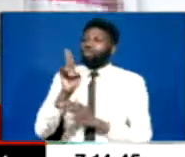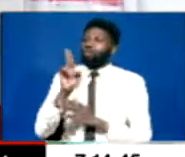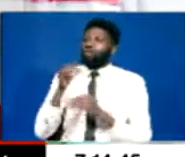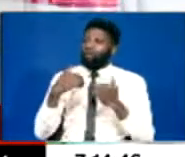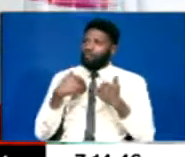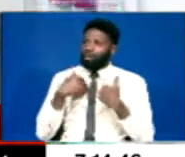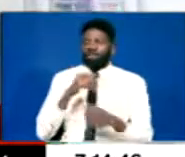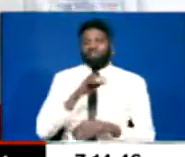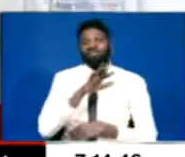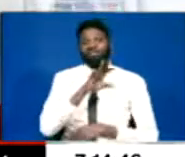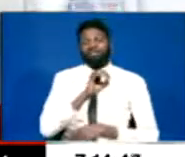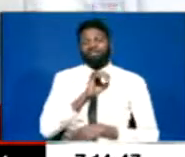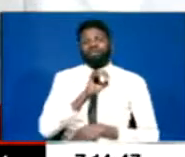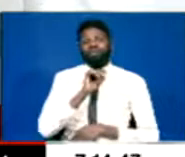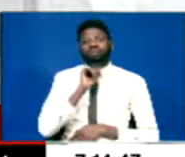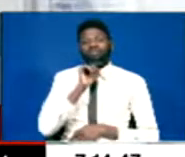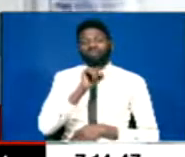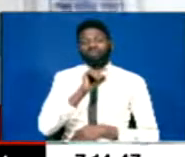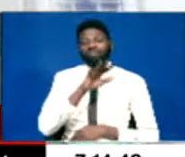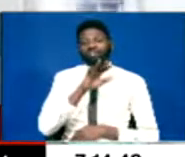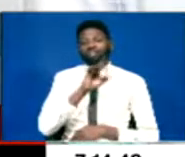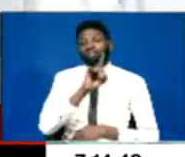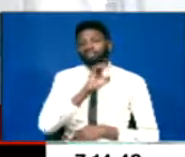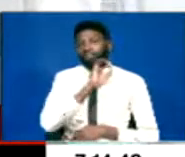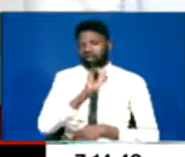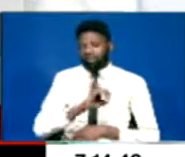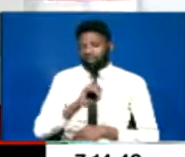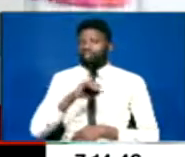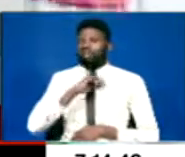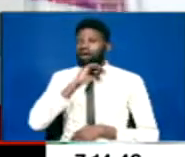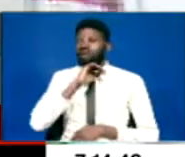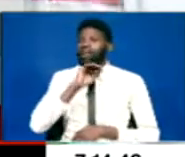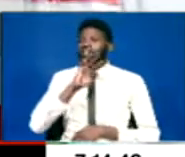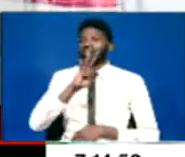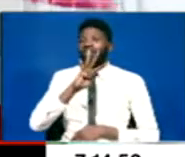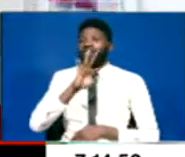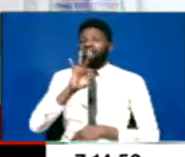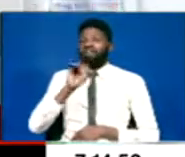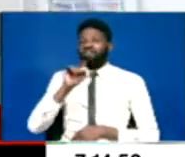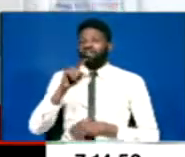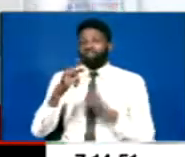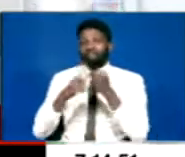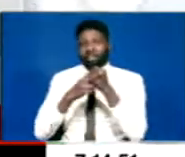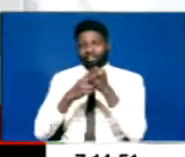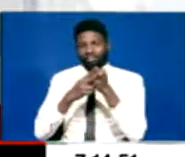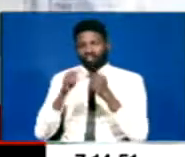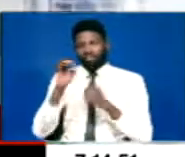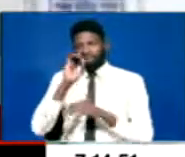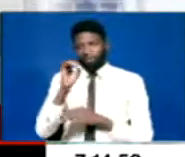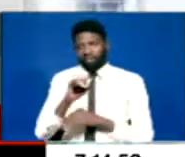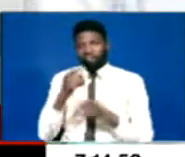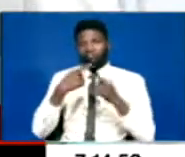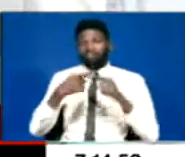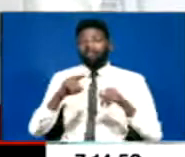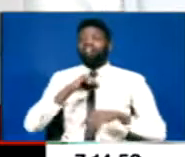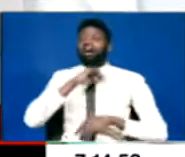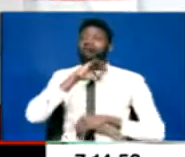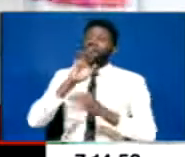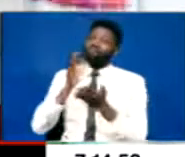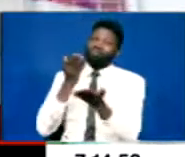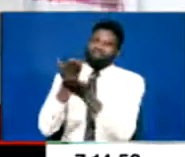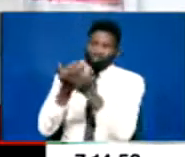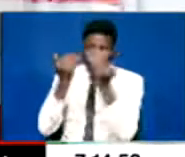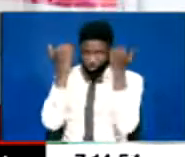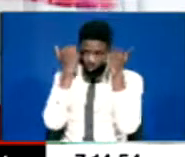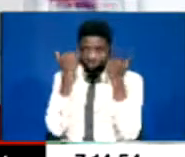50.51% against Odinga's 43.70%. But Odinga filed a petition at the Supreme Court of Kenya, citing